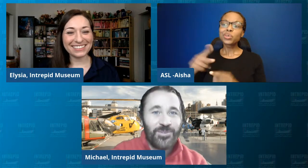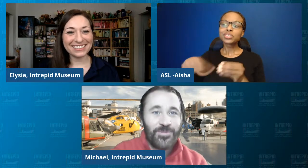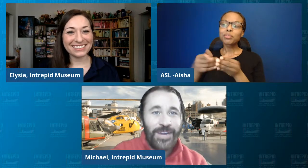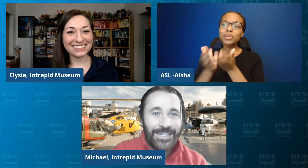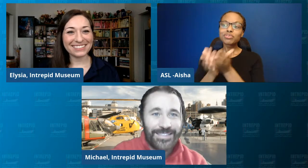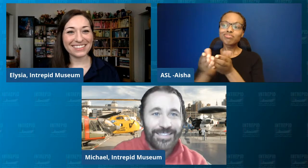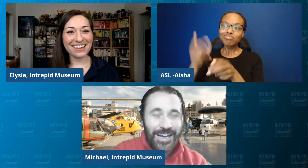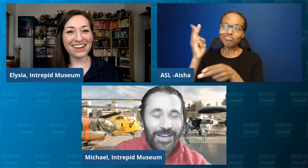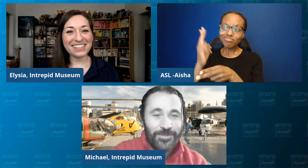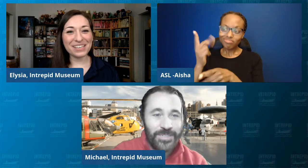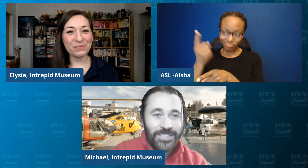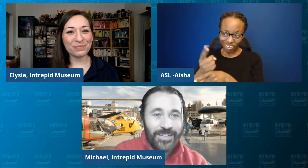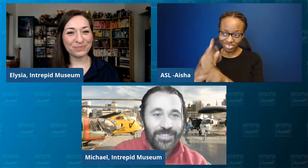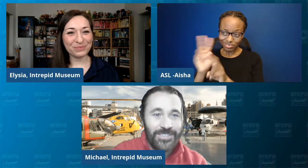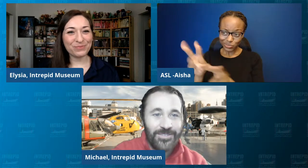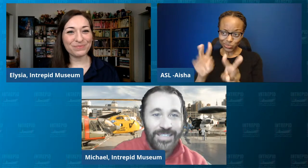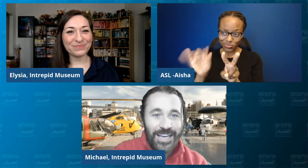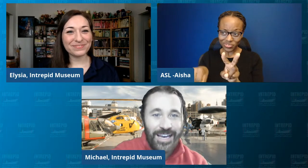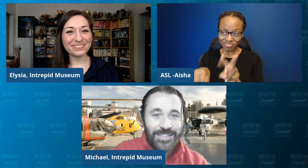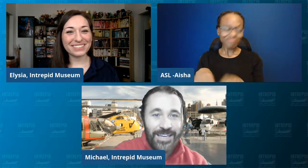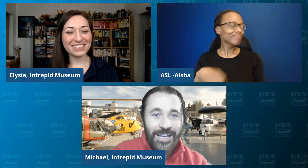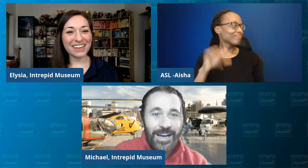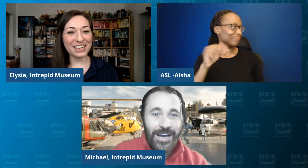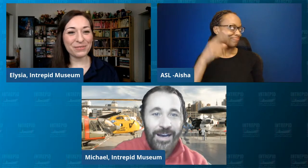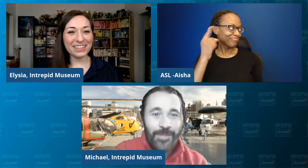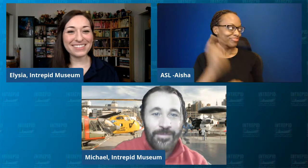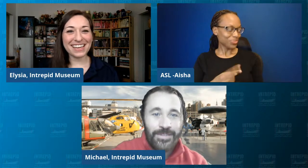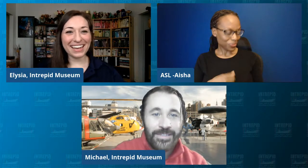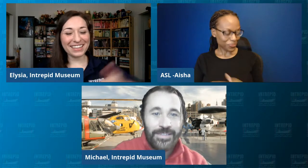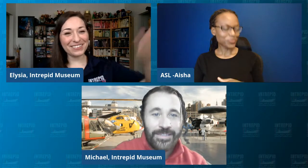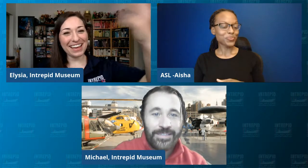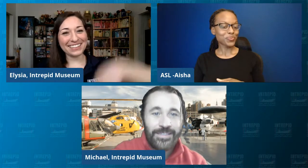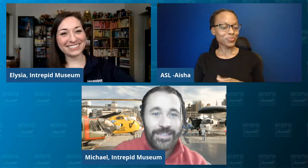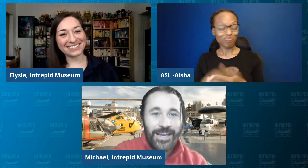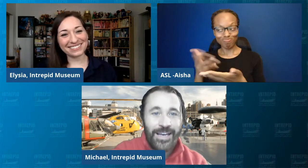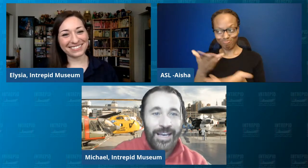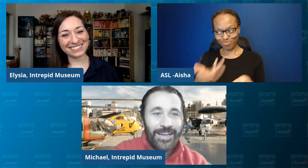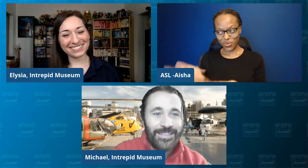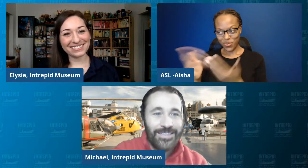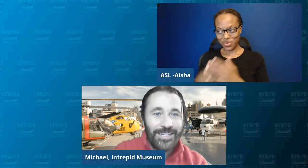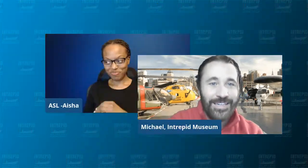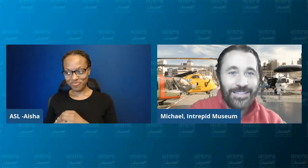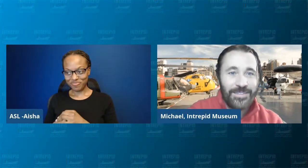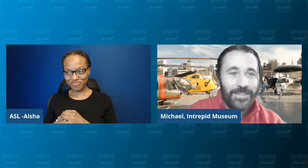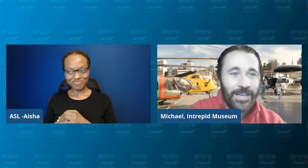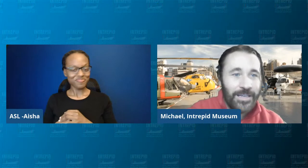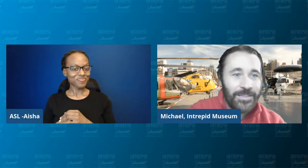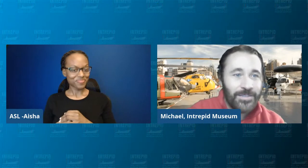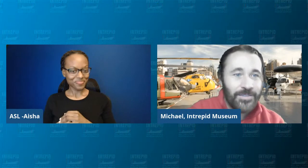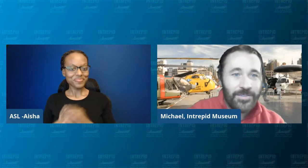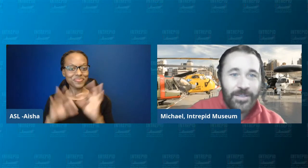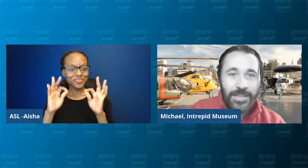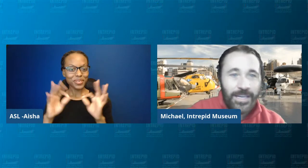That is correct. Awesome. I'm definitely doing that. Great. Well, take it away. Excellent.